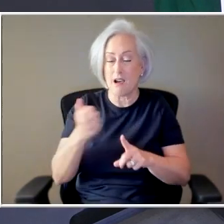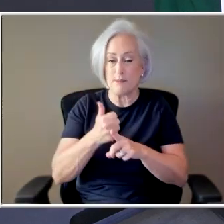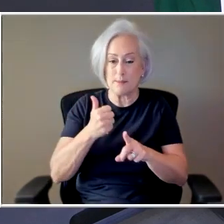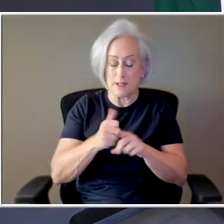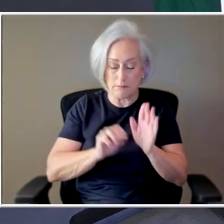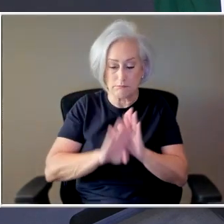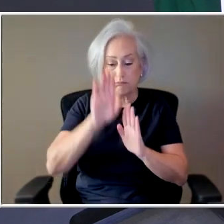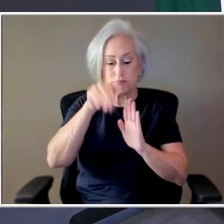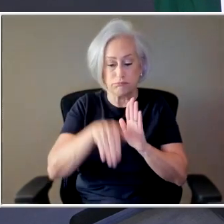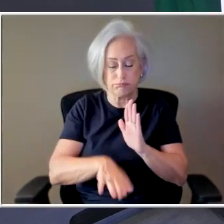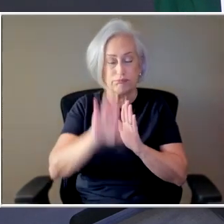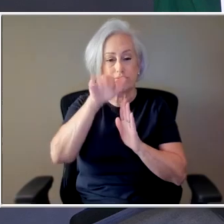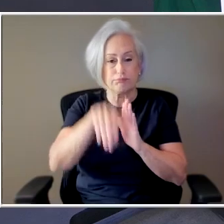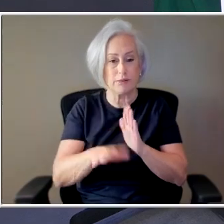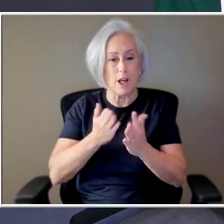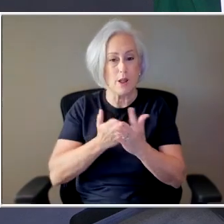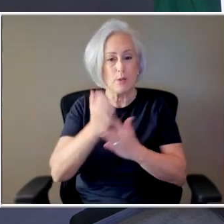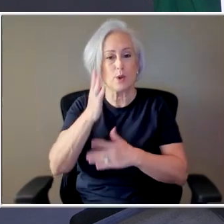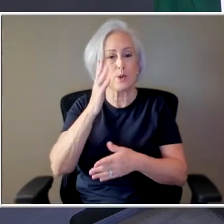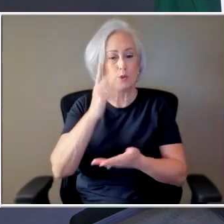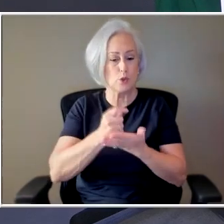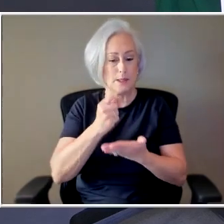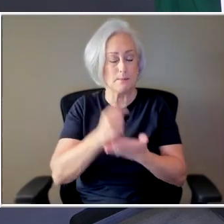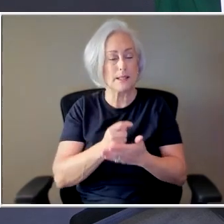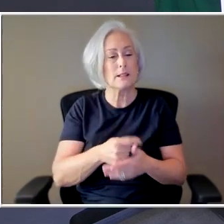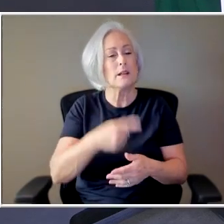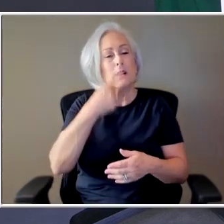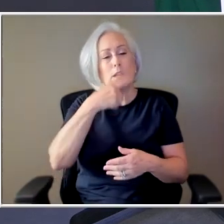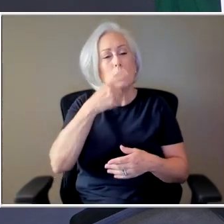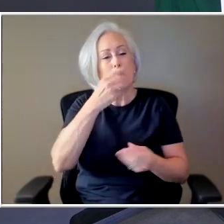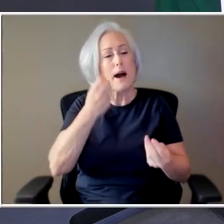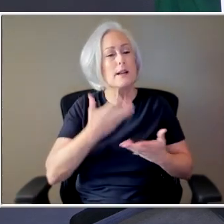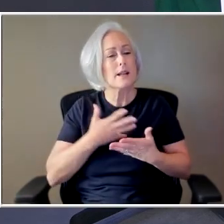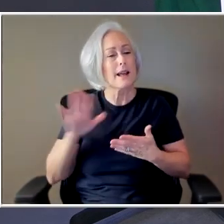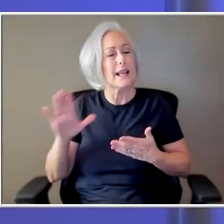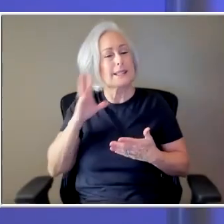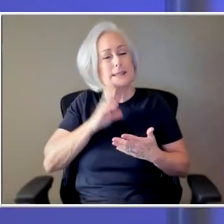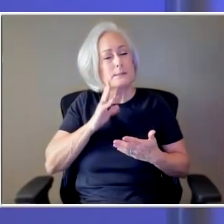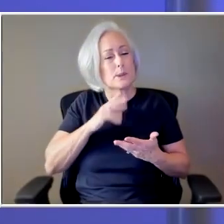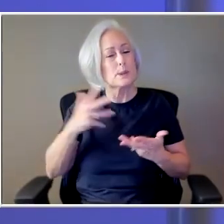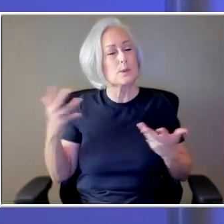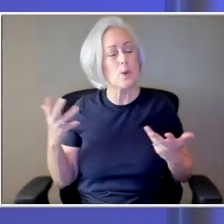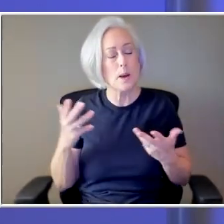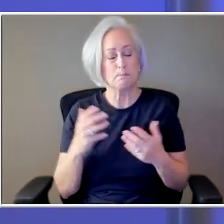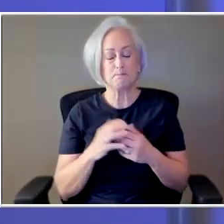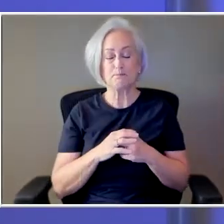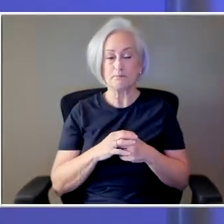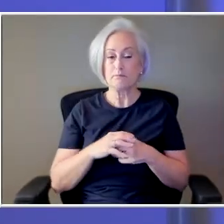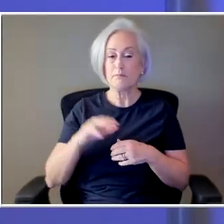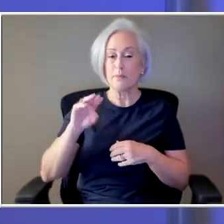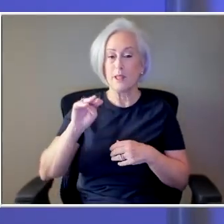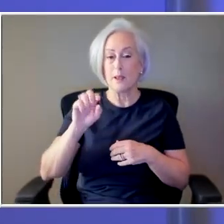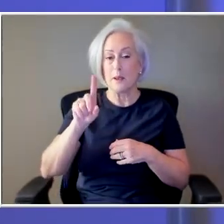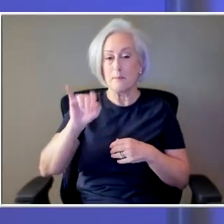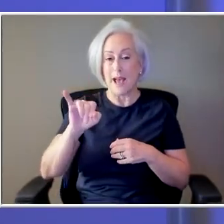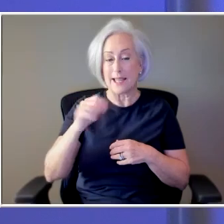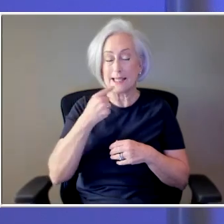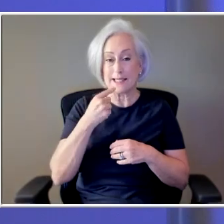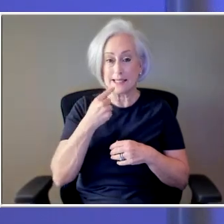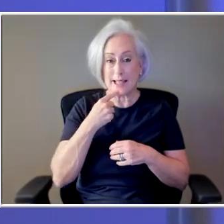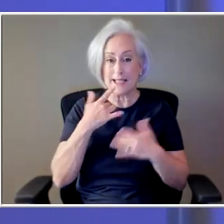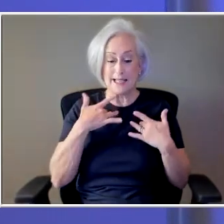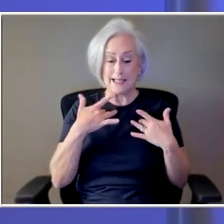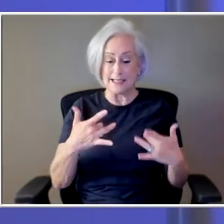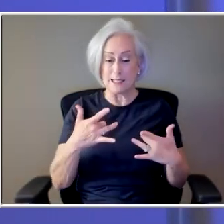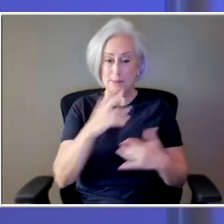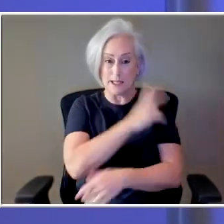throughout his treatment. Give us a little bit of an idea of what he went through. Yeah, so as Maddie mentioned, typically our patients stay 4, maybe 6 weeks